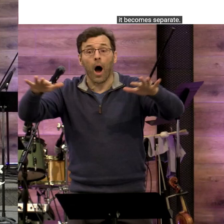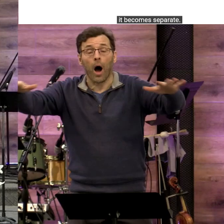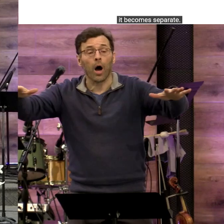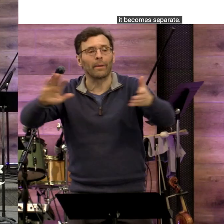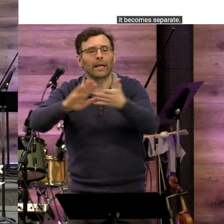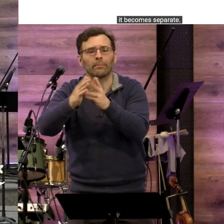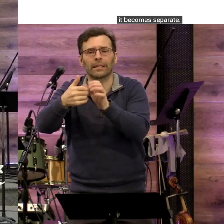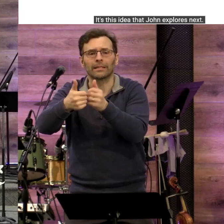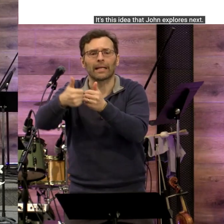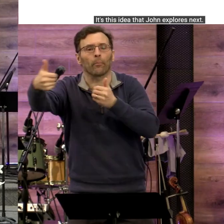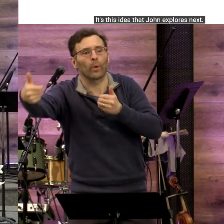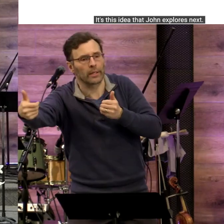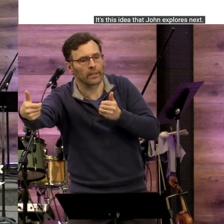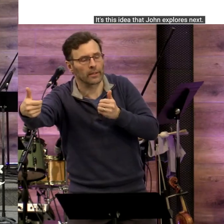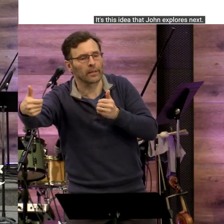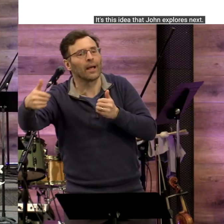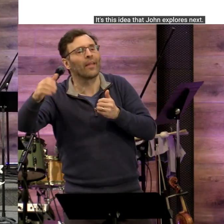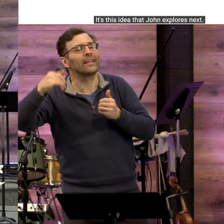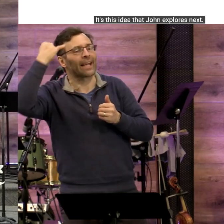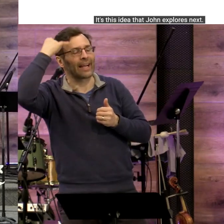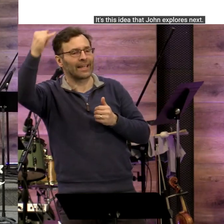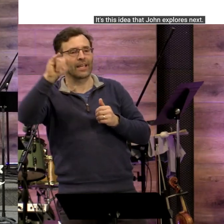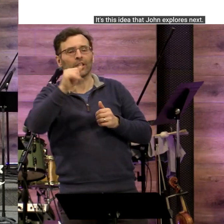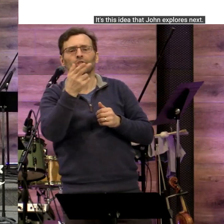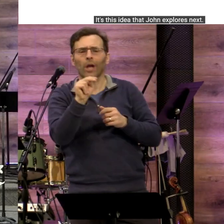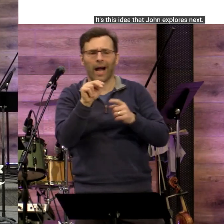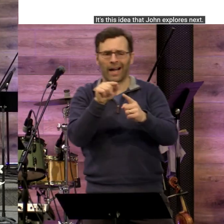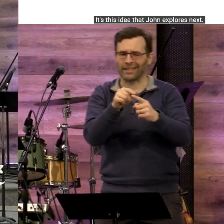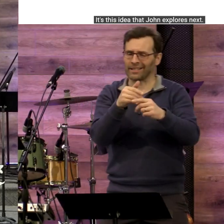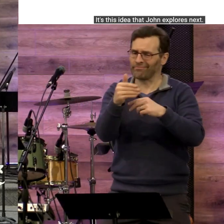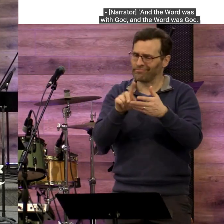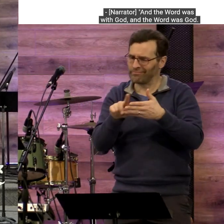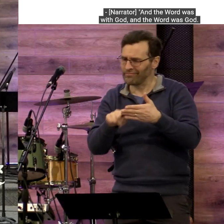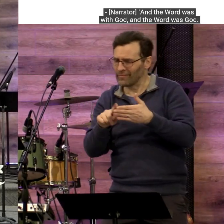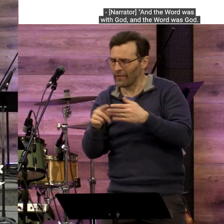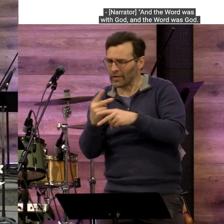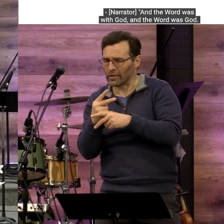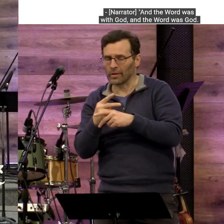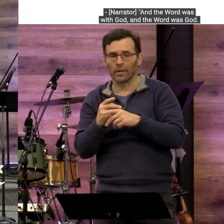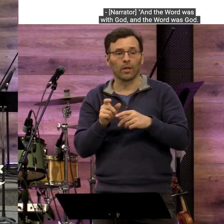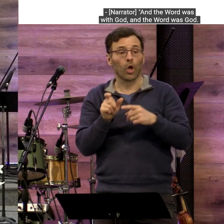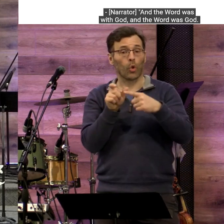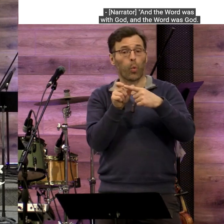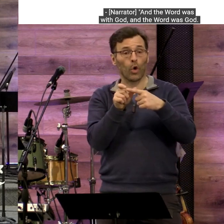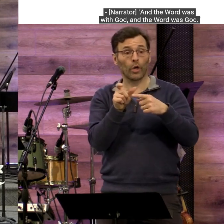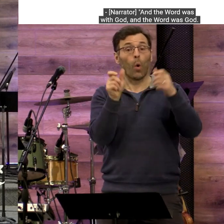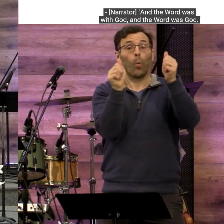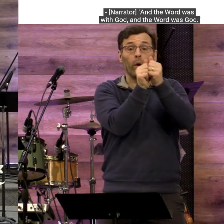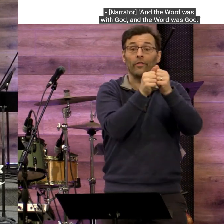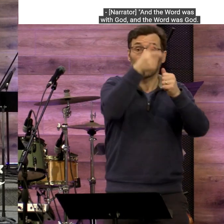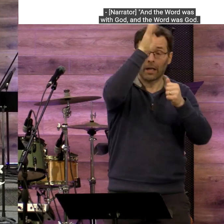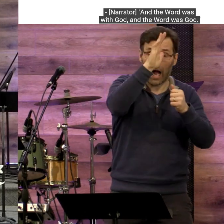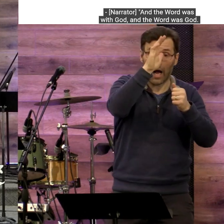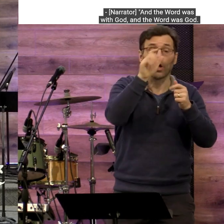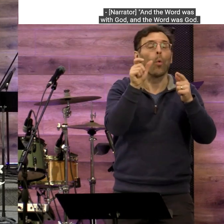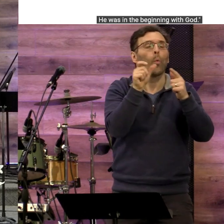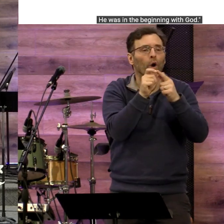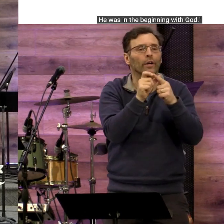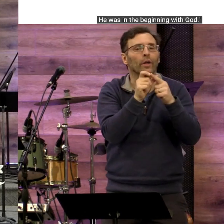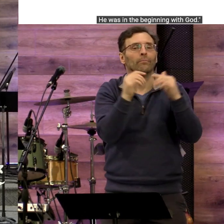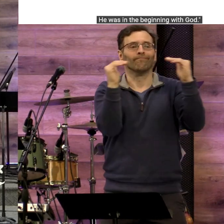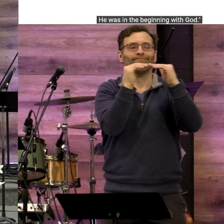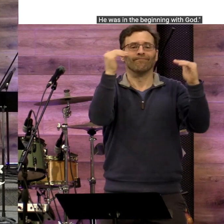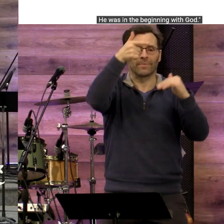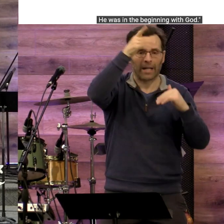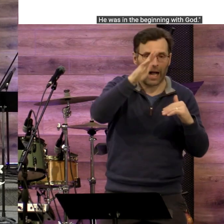separate. It's this idea that John explores next. And the Word was with God, and the Word was God. He was